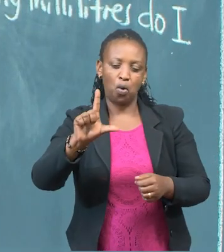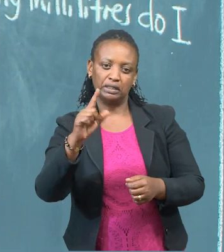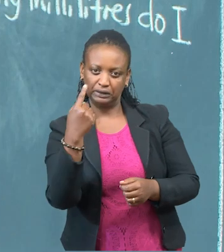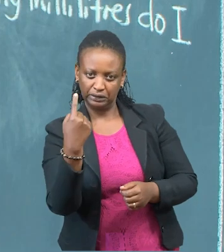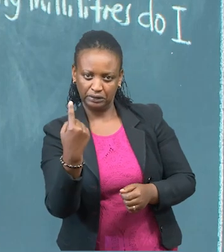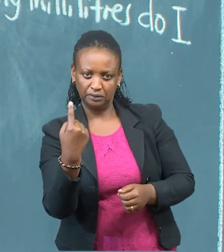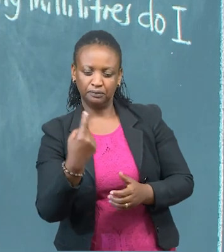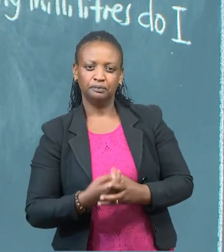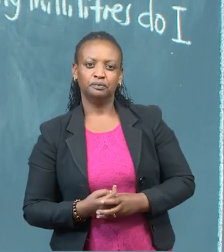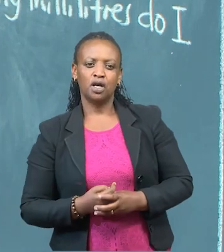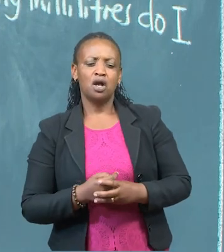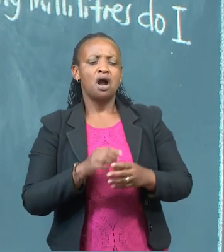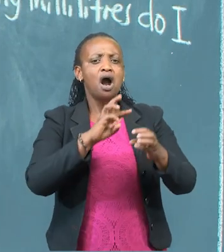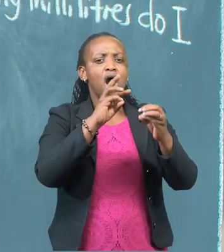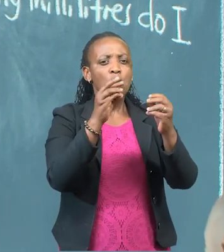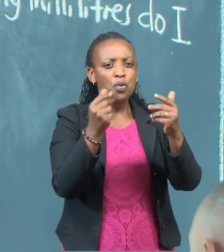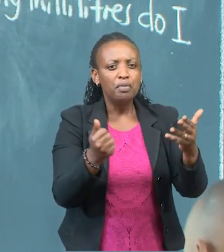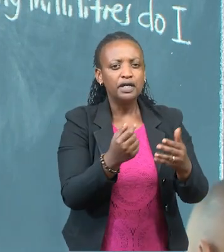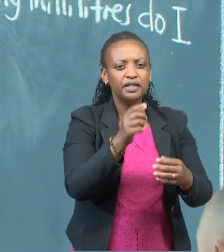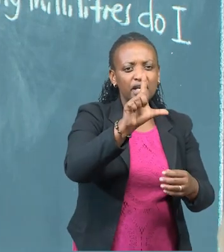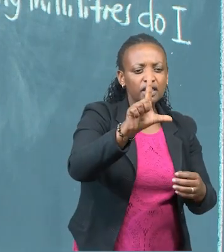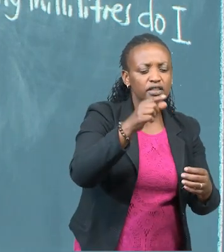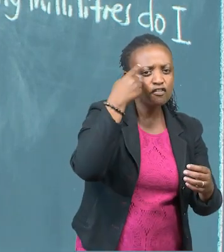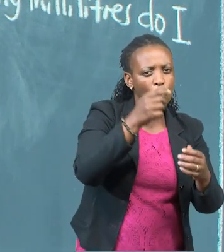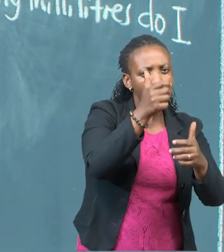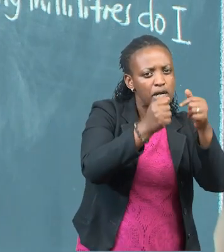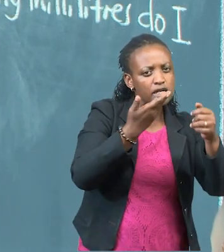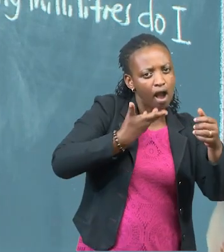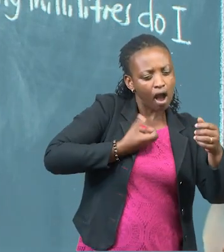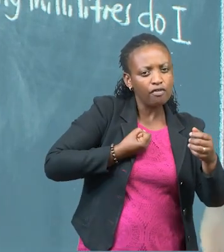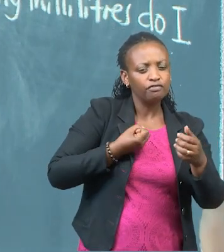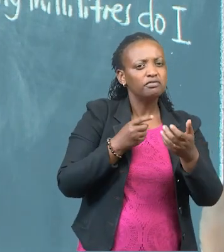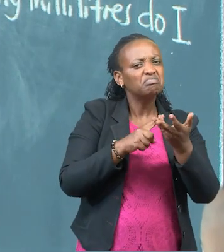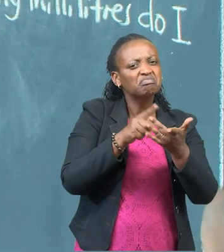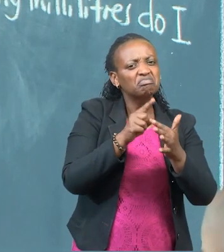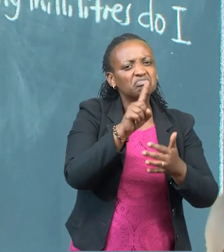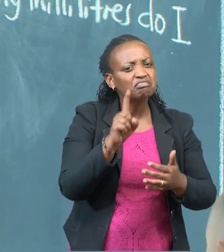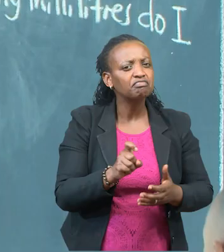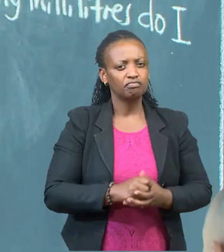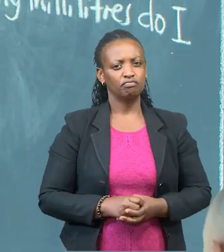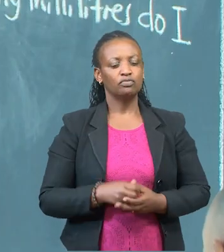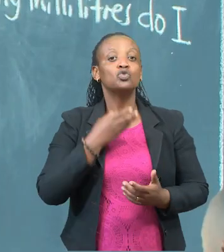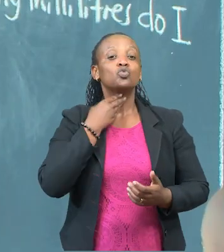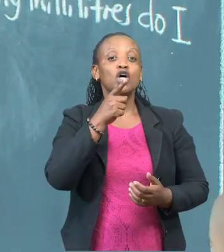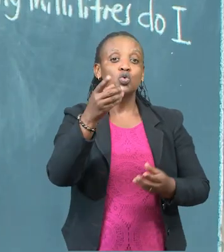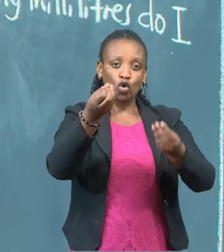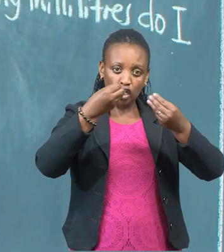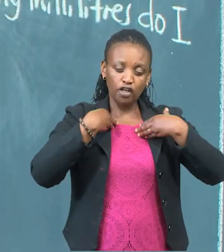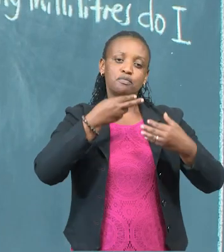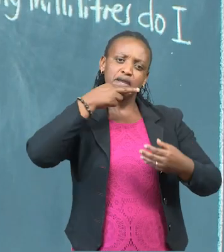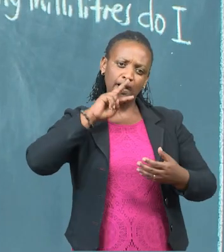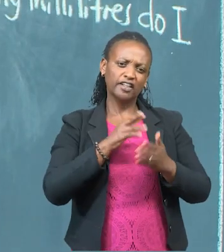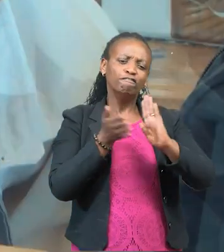liter full of milk. How many liters of milk do I have? That's the question. I want you to give me the